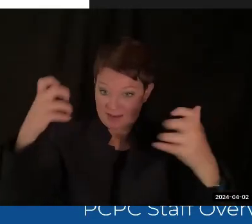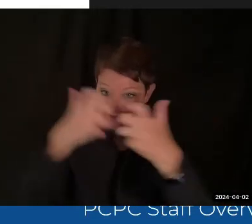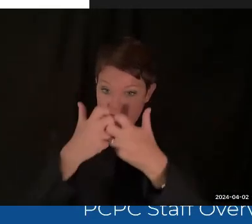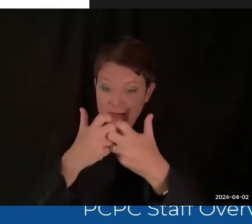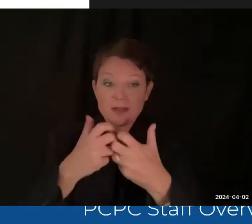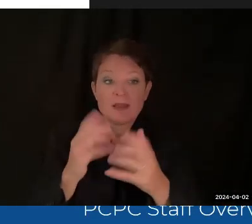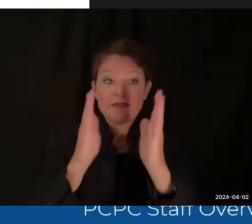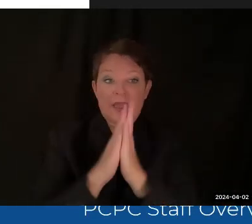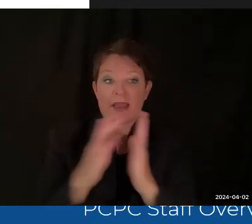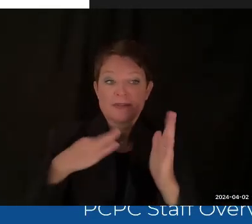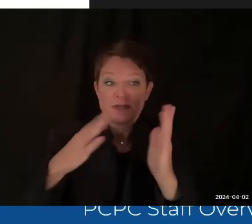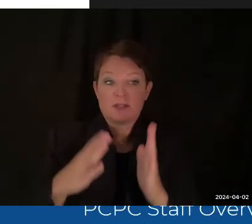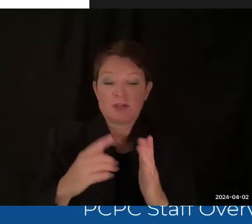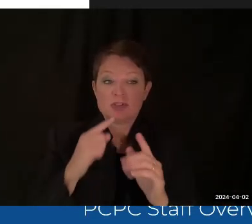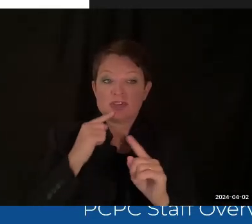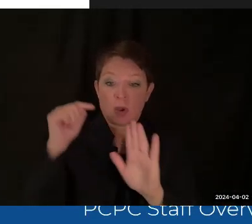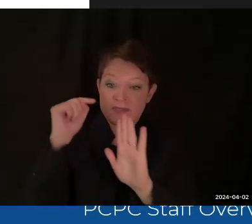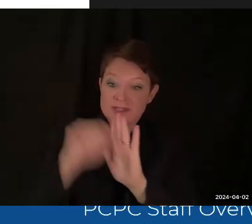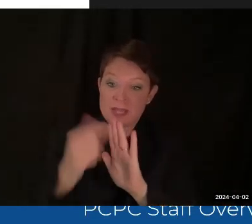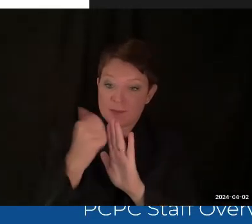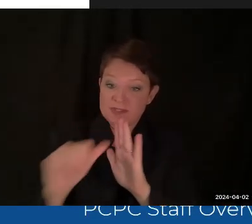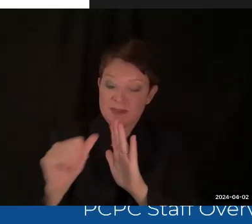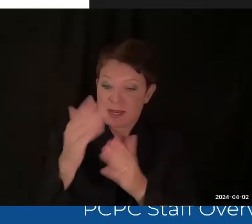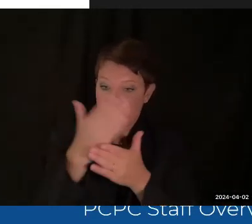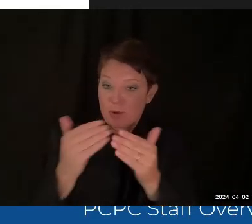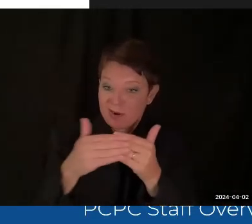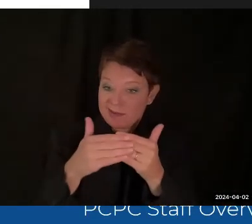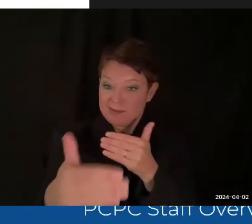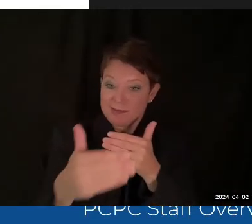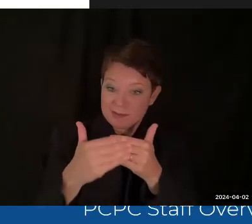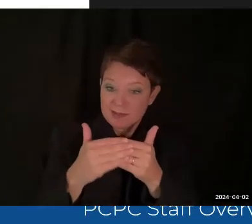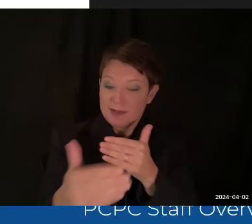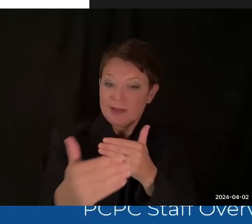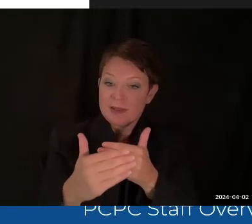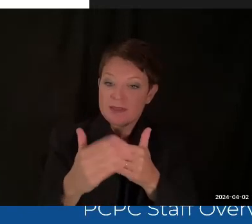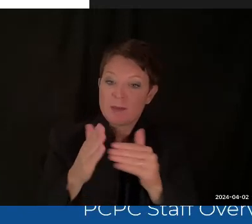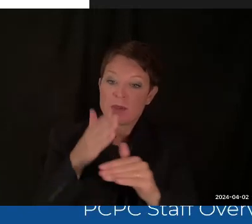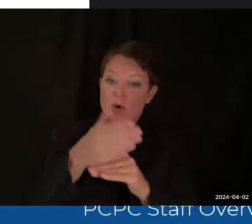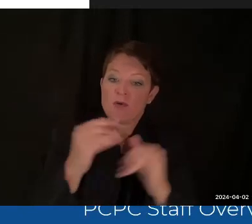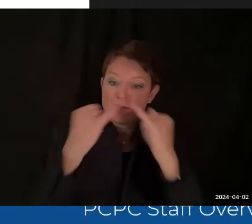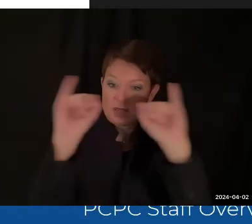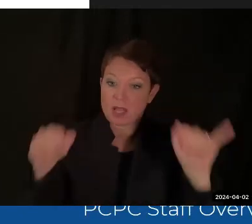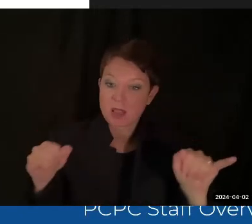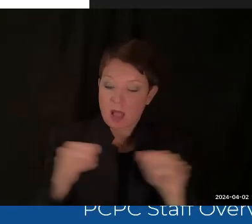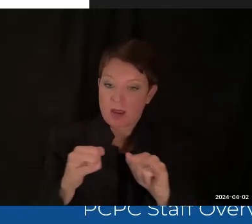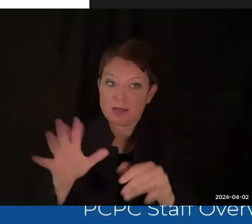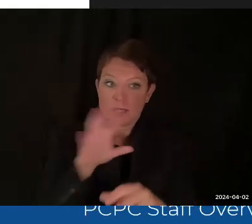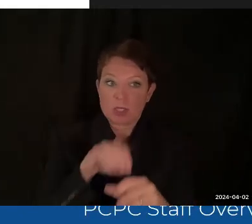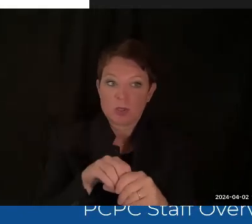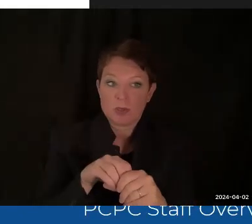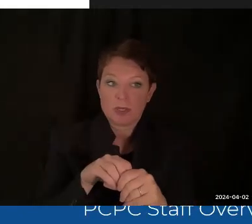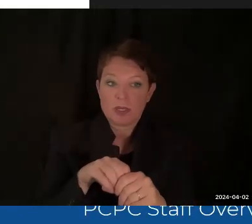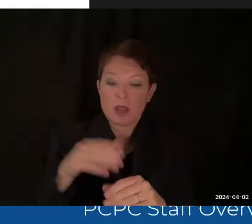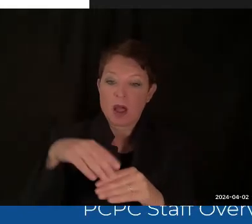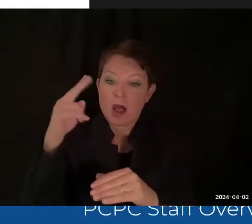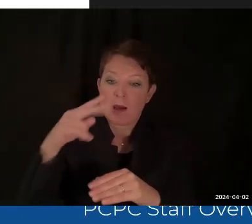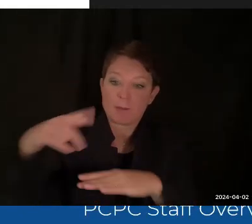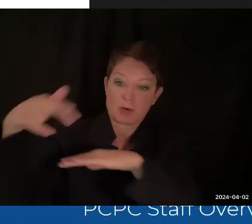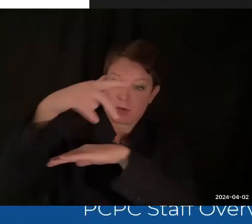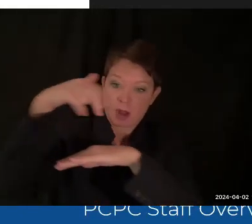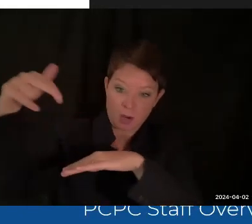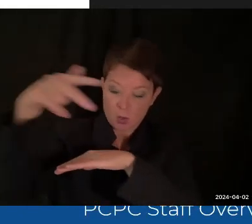the applicant to indicate the depths of any elements which will project past the property lines, including upper concourses,